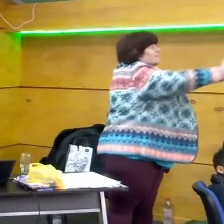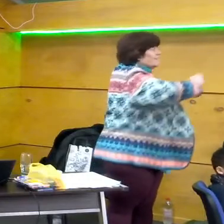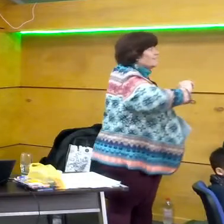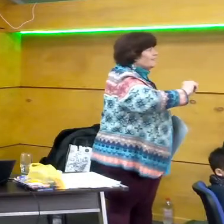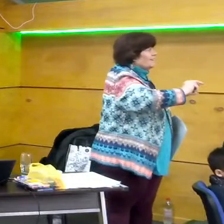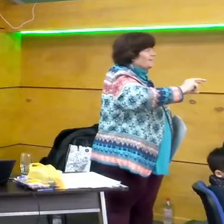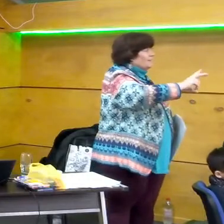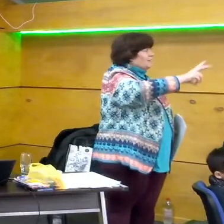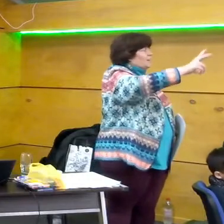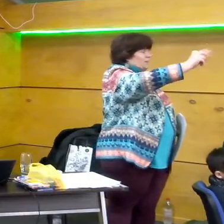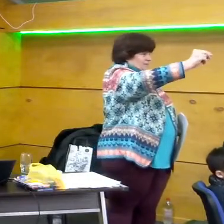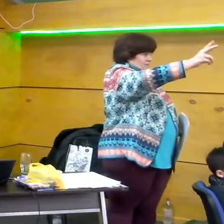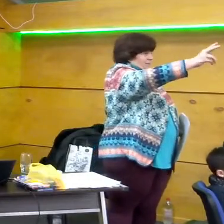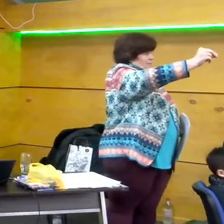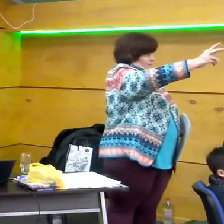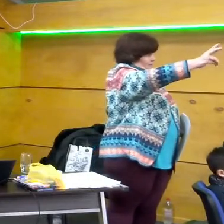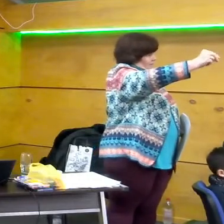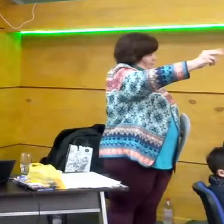Yeah.